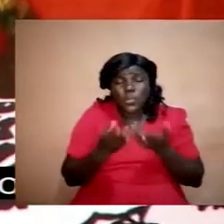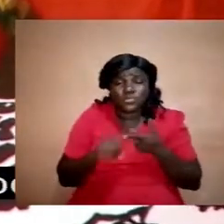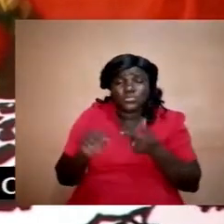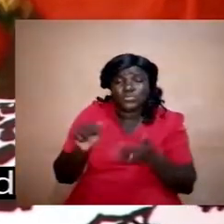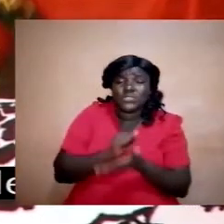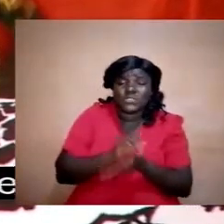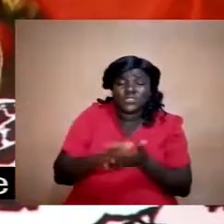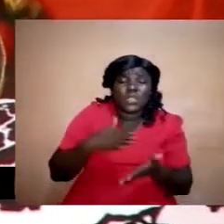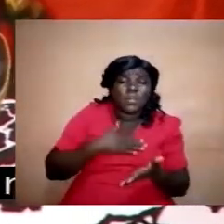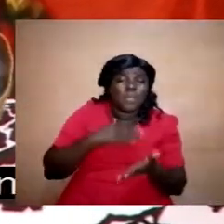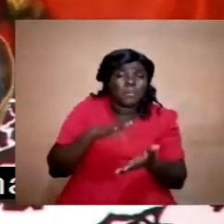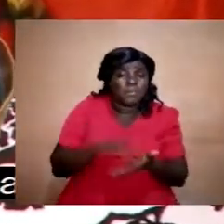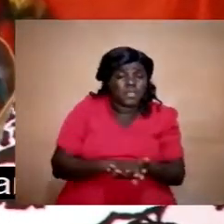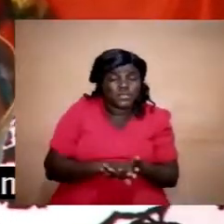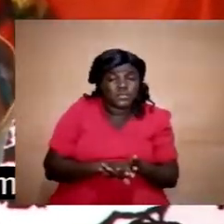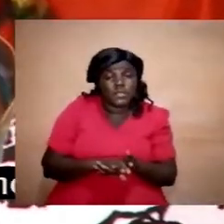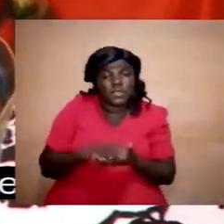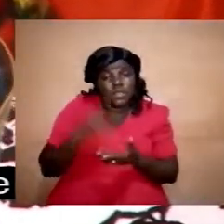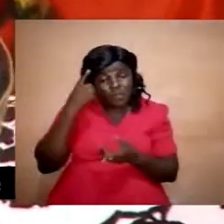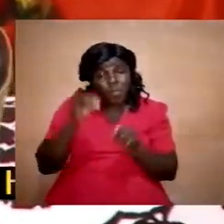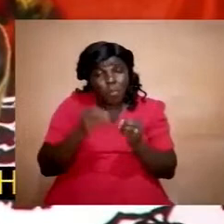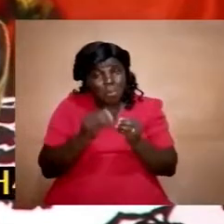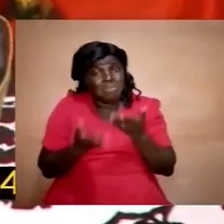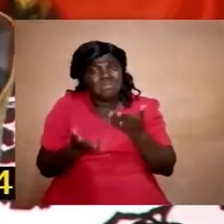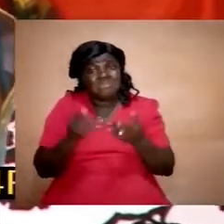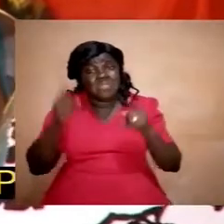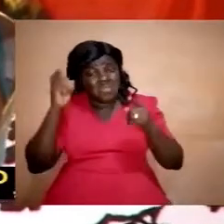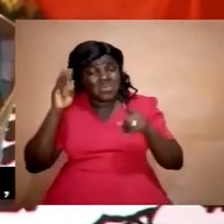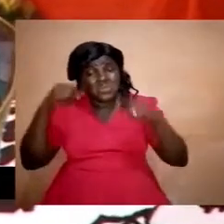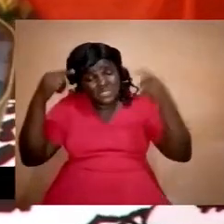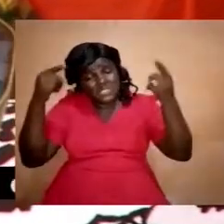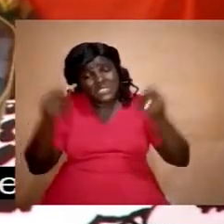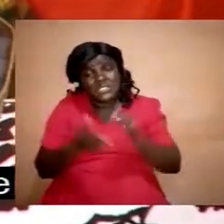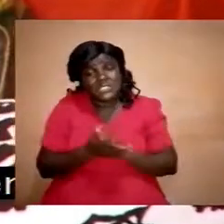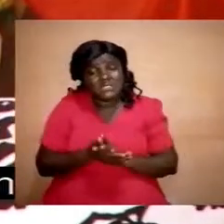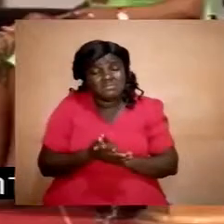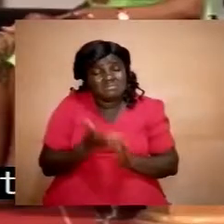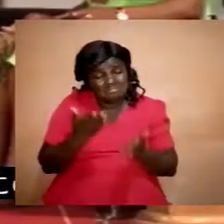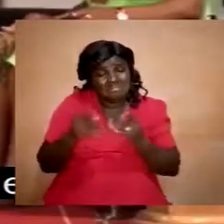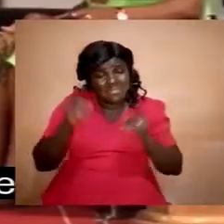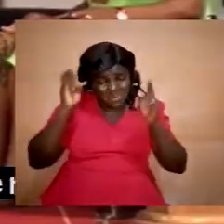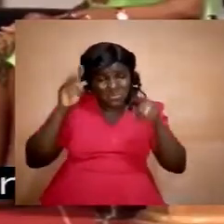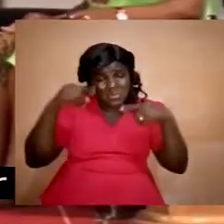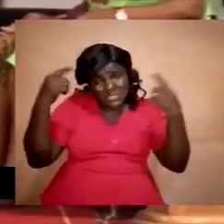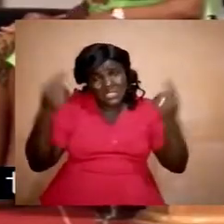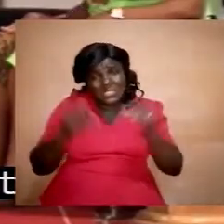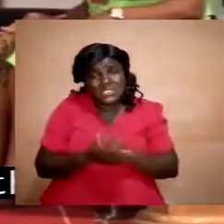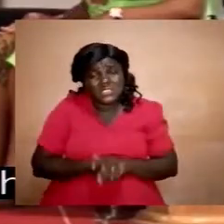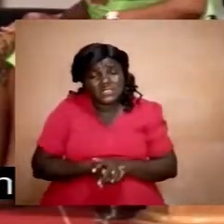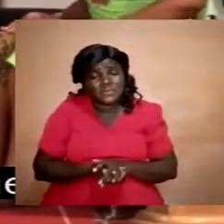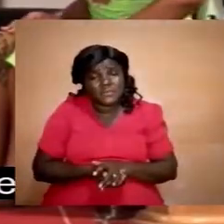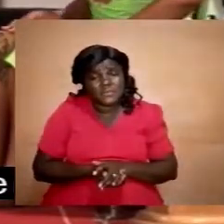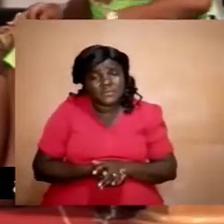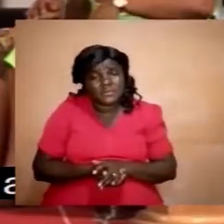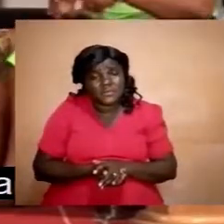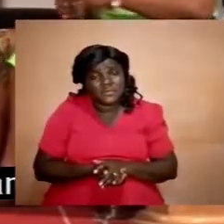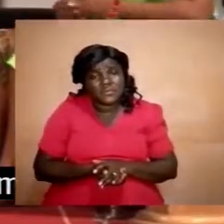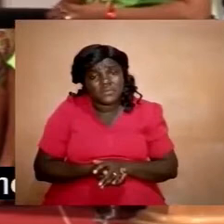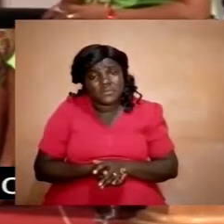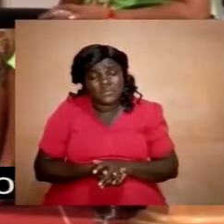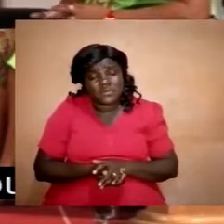my marriage. And from all indications, he might succeed. He might succeed, though.